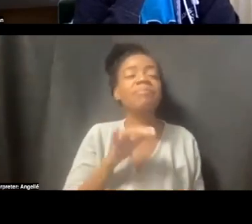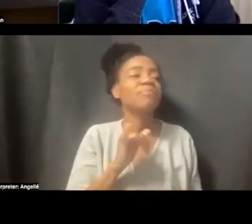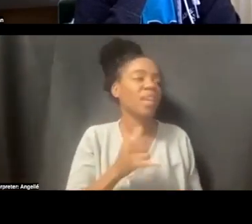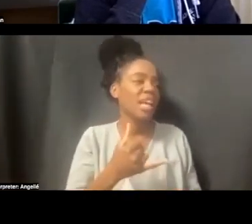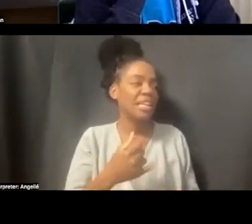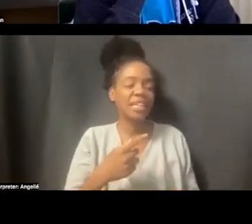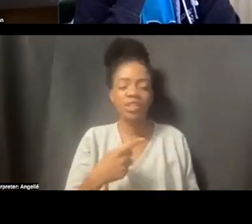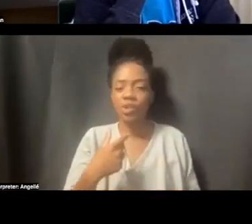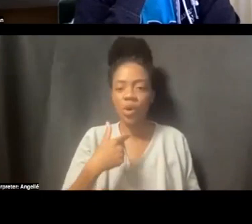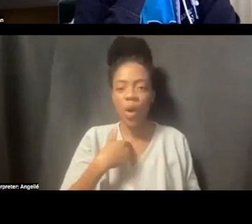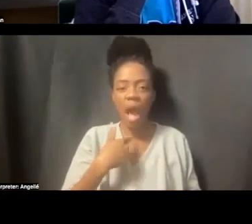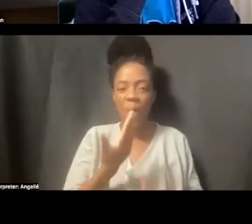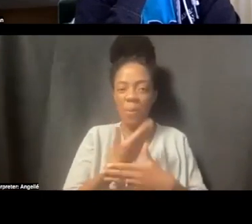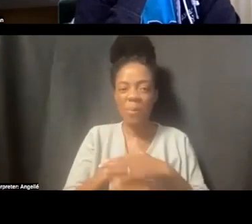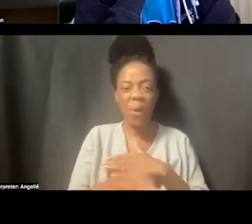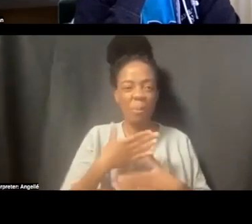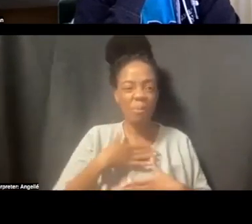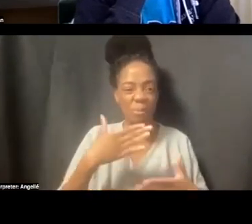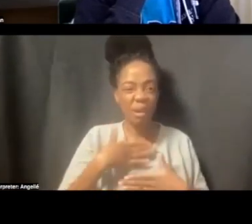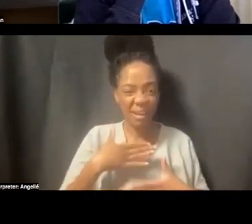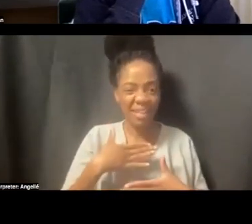My mom said I came out of the womb laughing.